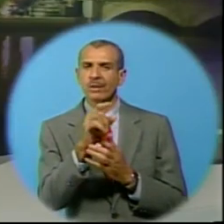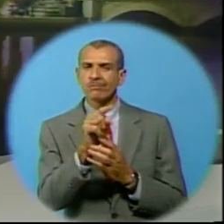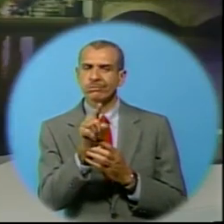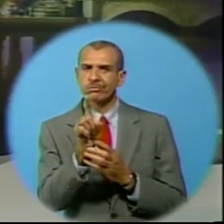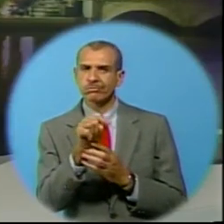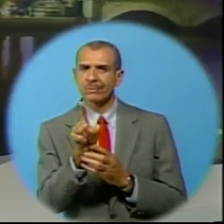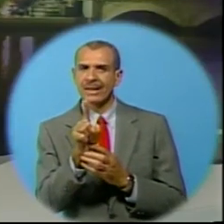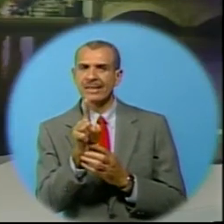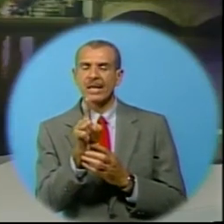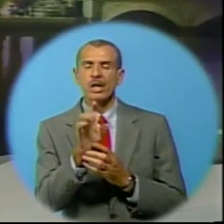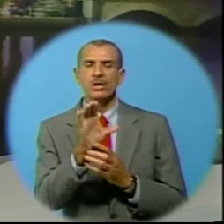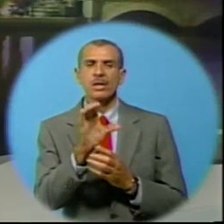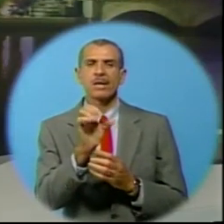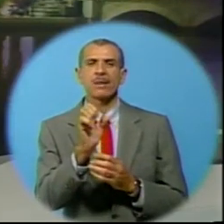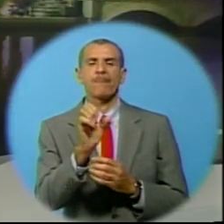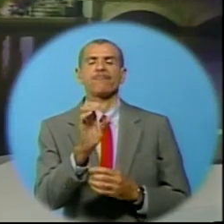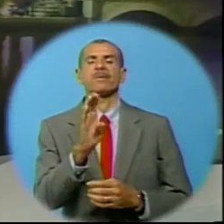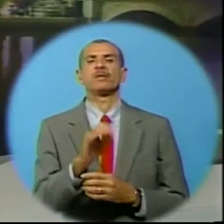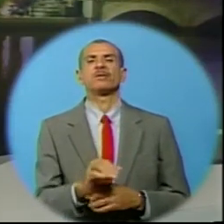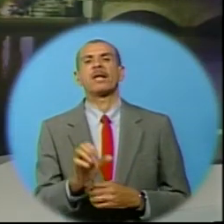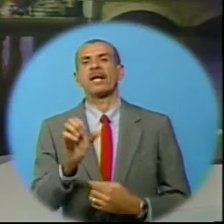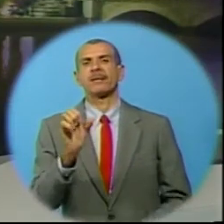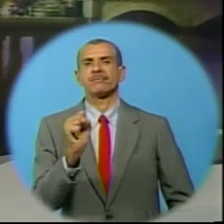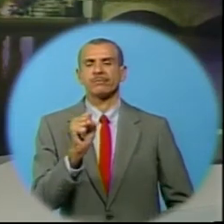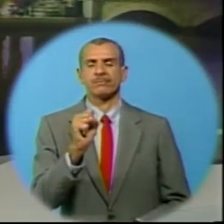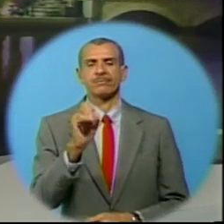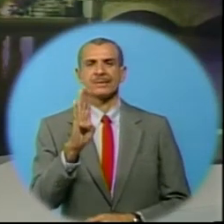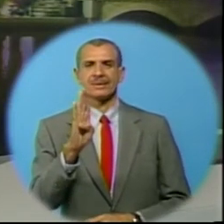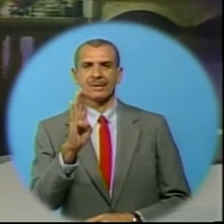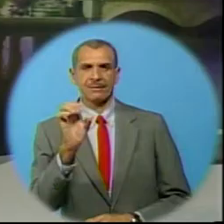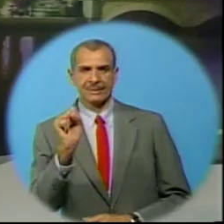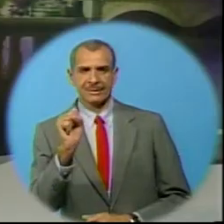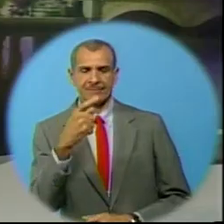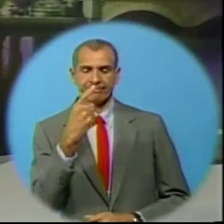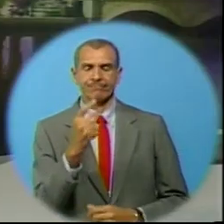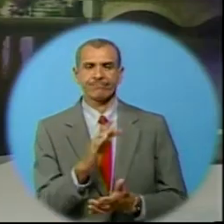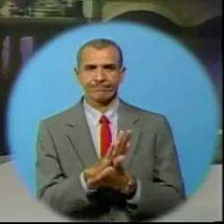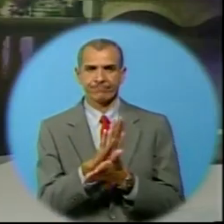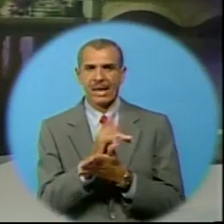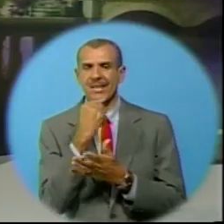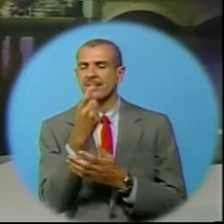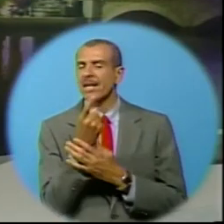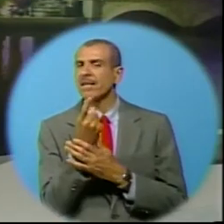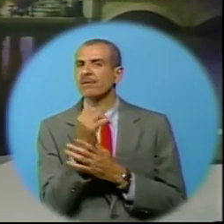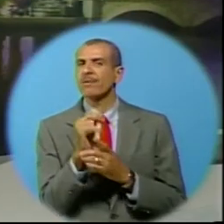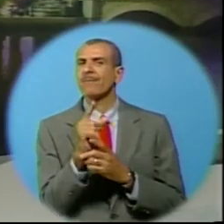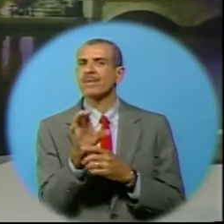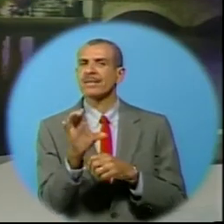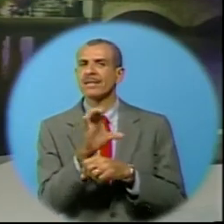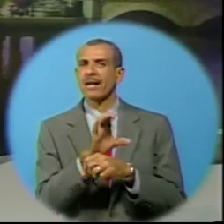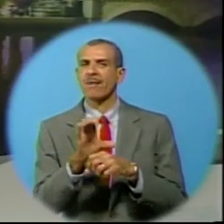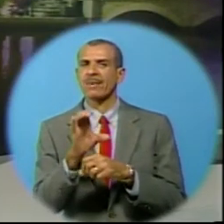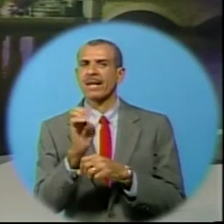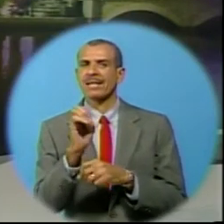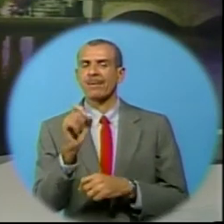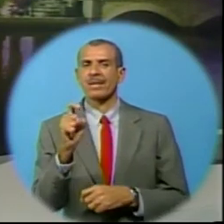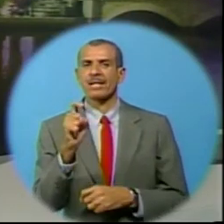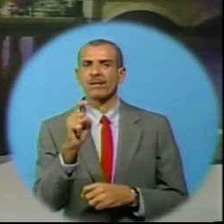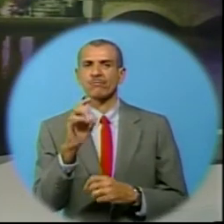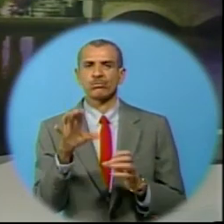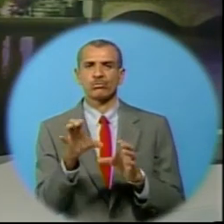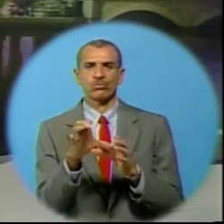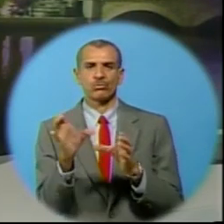assessments. And President Marianne Redmond says Minister of Education Ronald Jones and officials from the Caribbean Examinations Council must